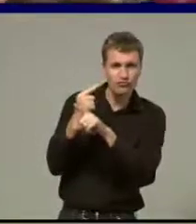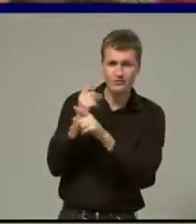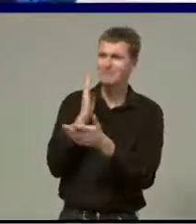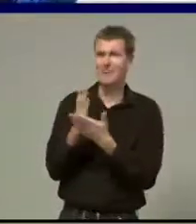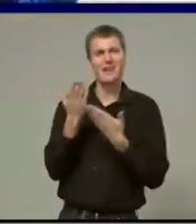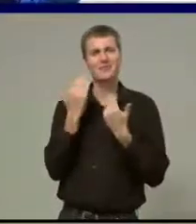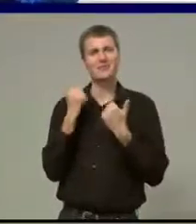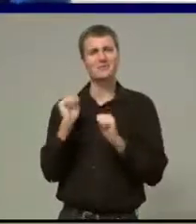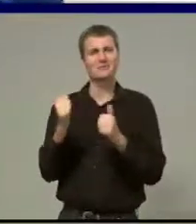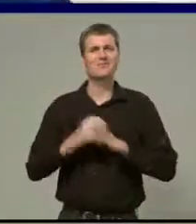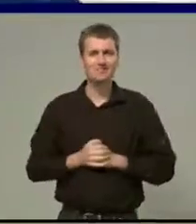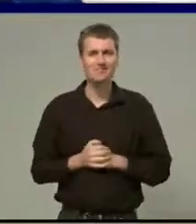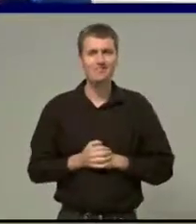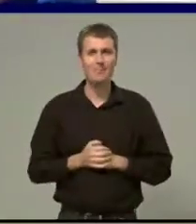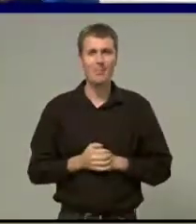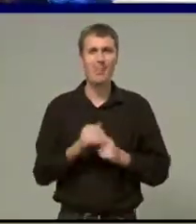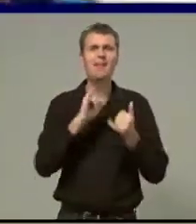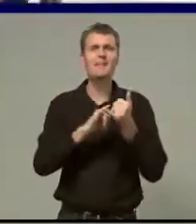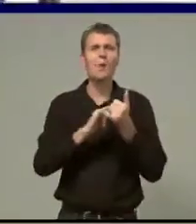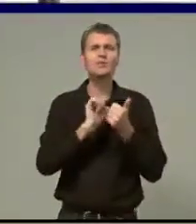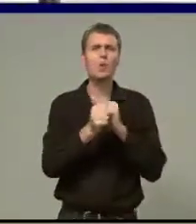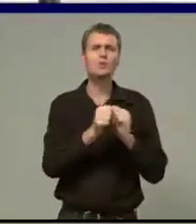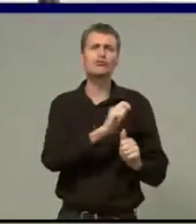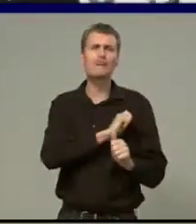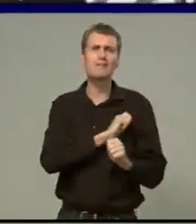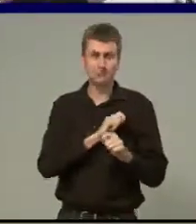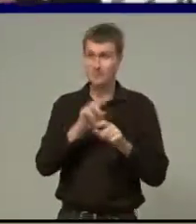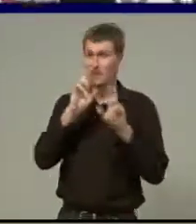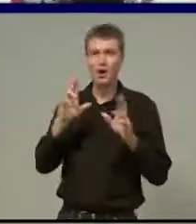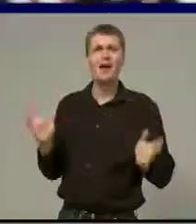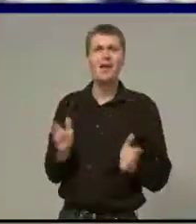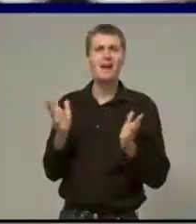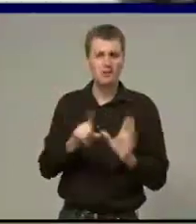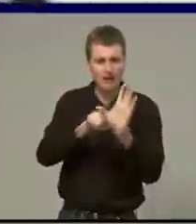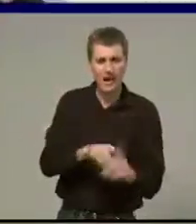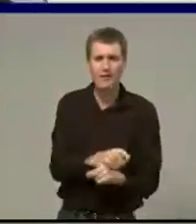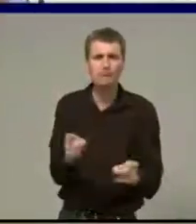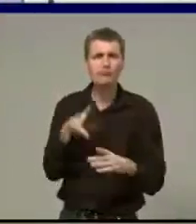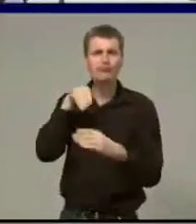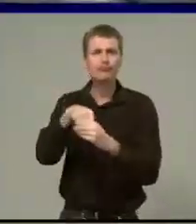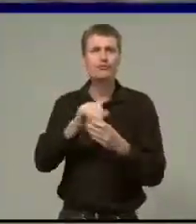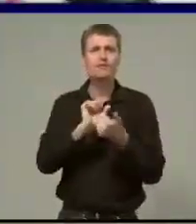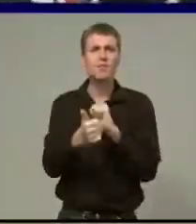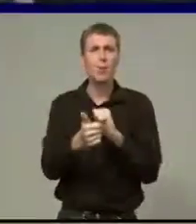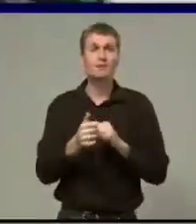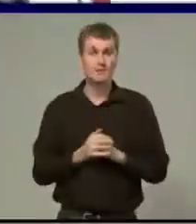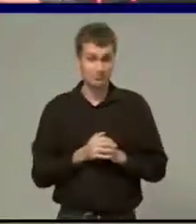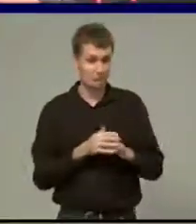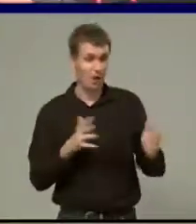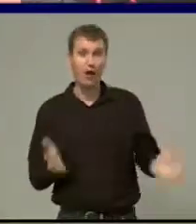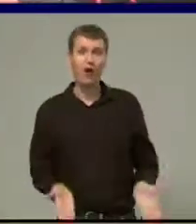really cool. The Selwyn Sports Trust hoping to encourage sport amongst the younger generation. South Island children an